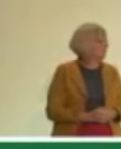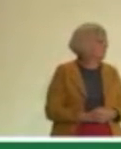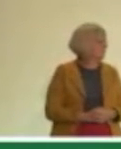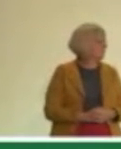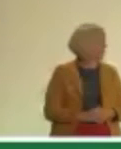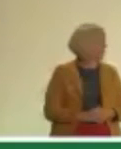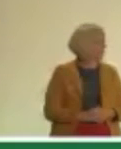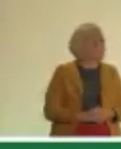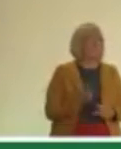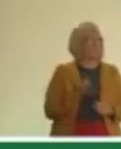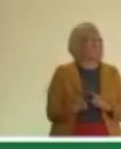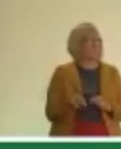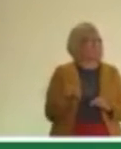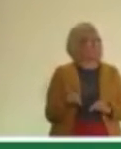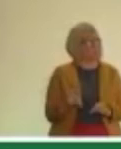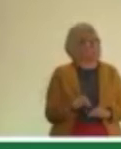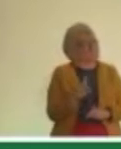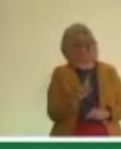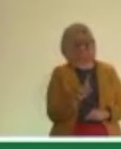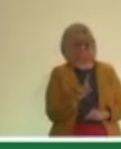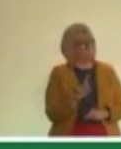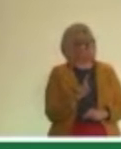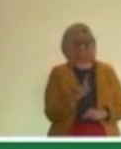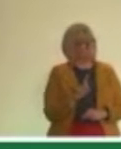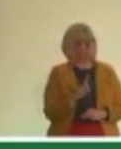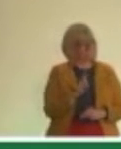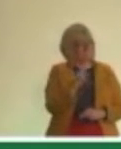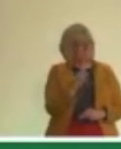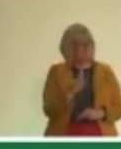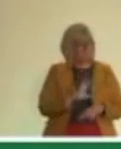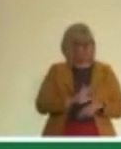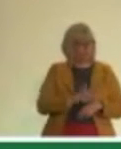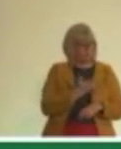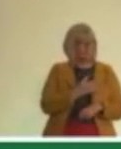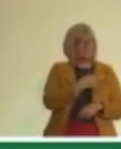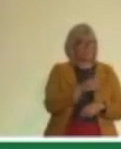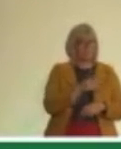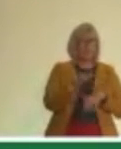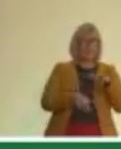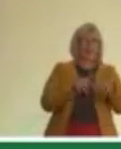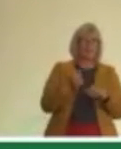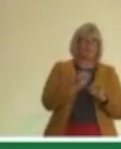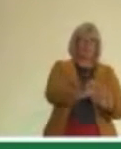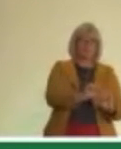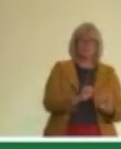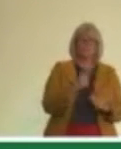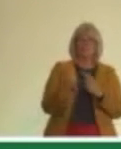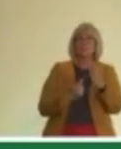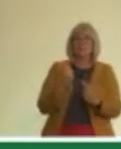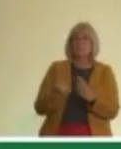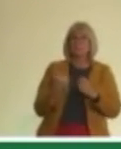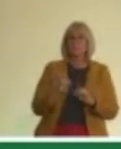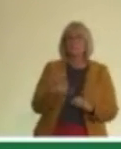The dogs in particular, I want to mention, join Greens, Greens for Animal Protection. They can't do this alone.